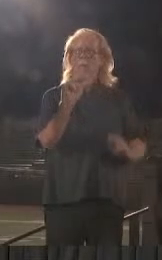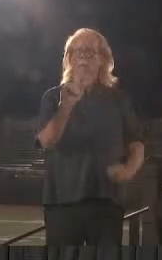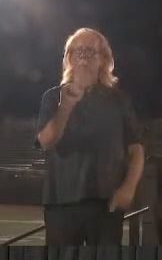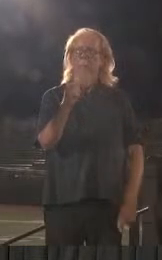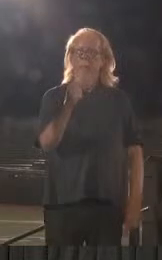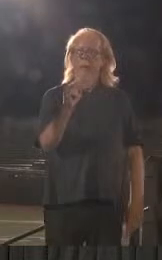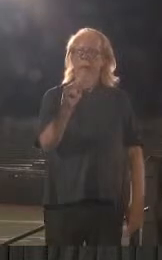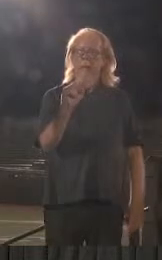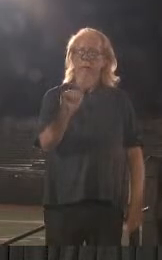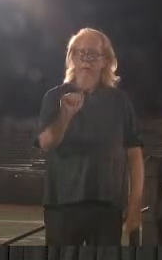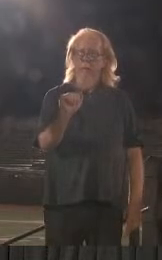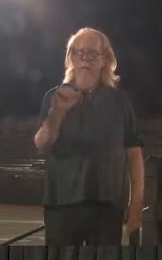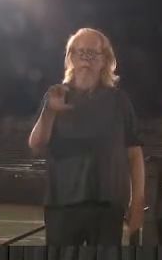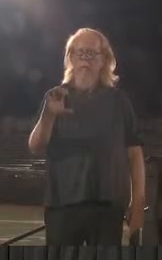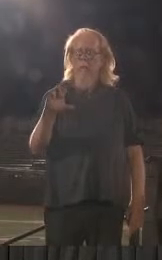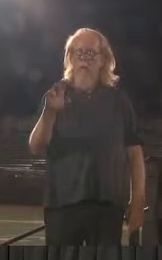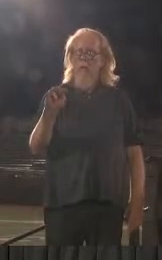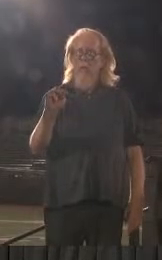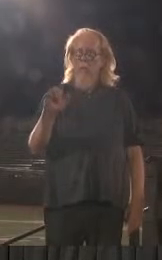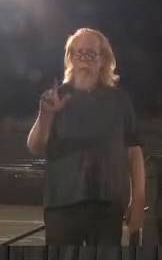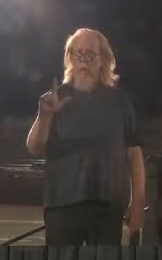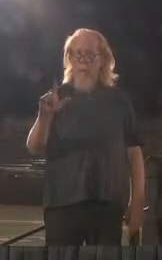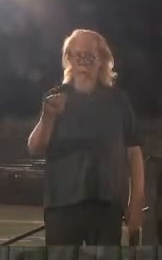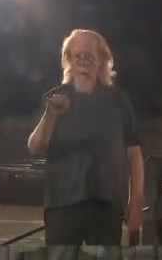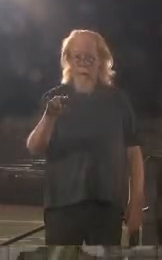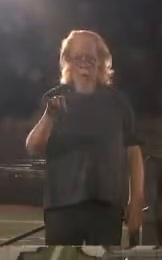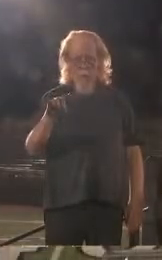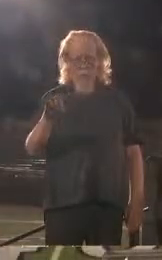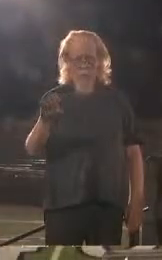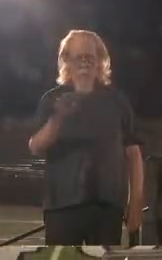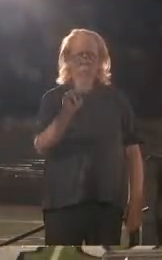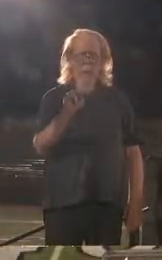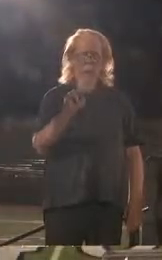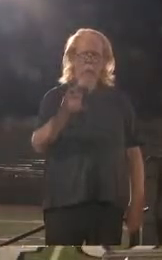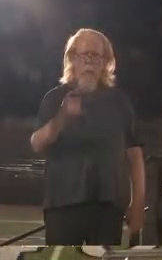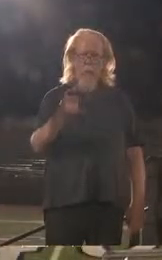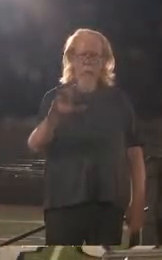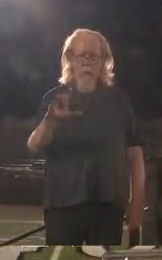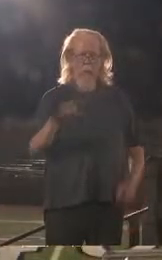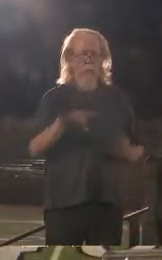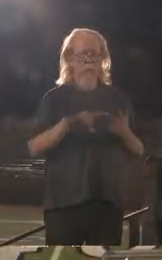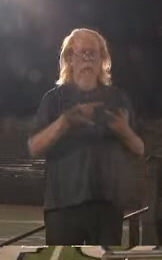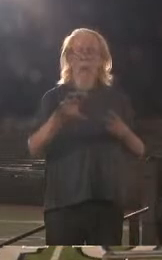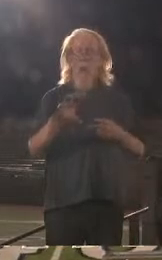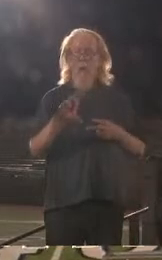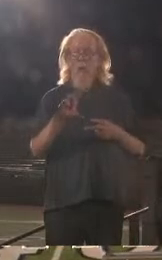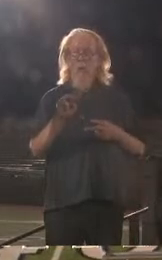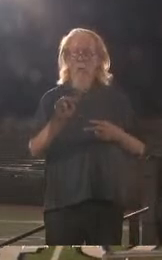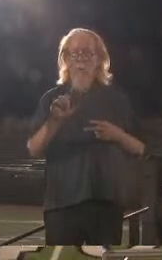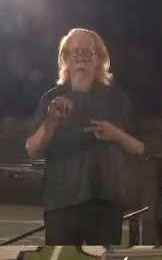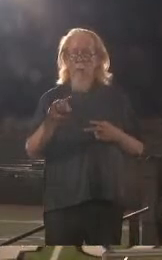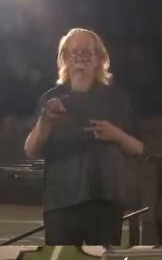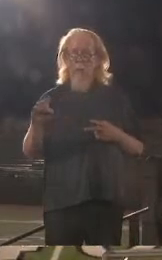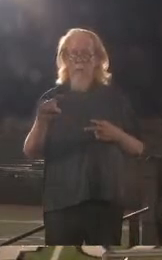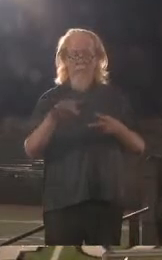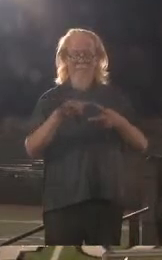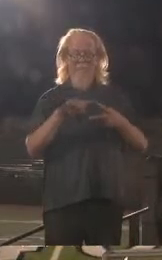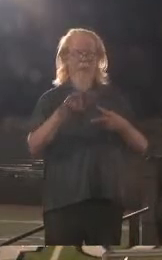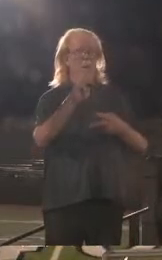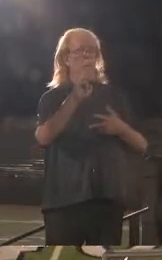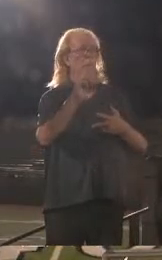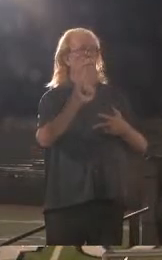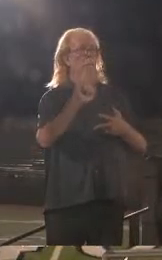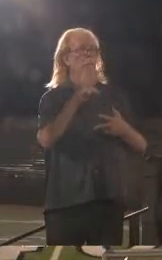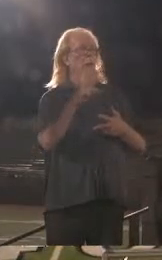laude and cum laude. At this time, will the graduates that are graduating magna cum laude please stand and remain